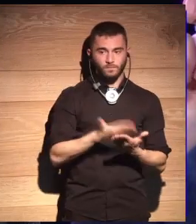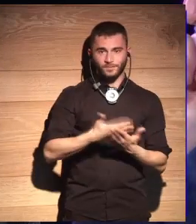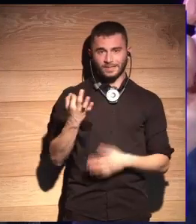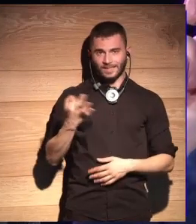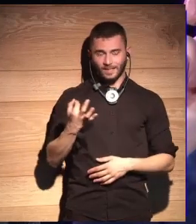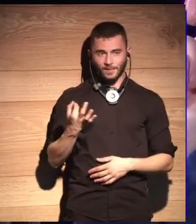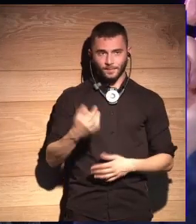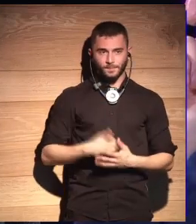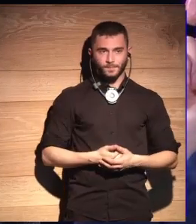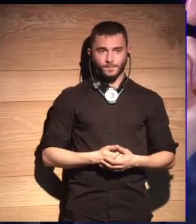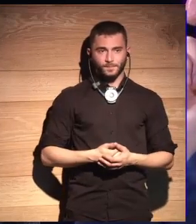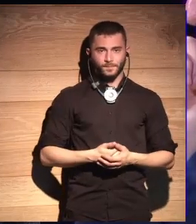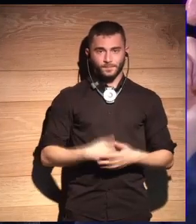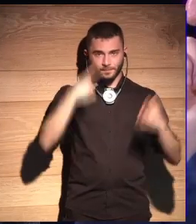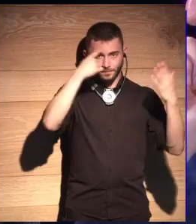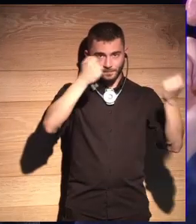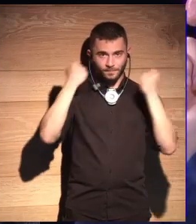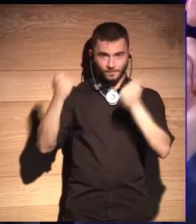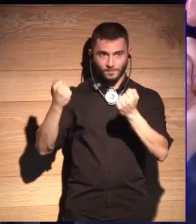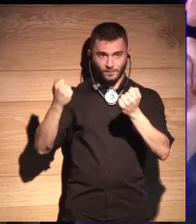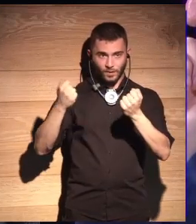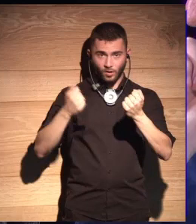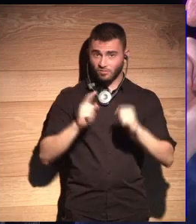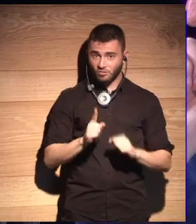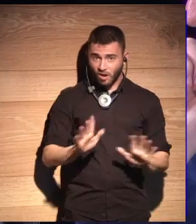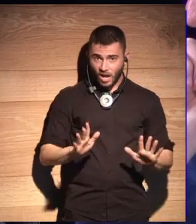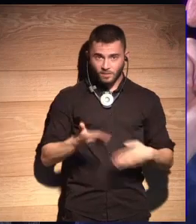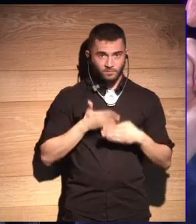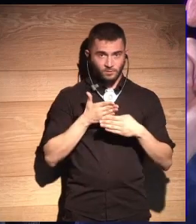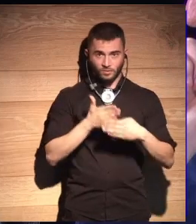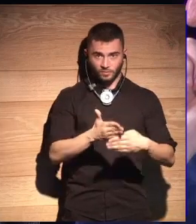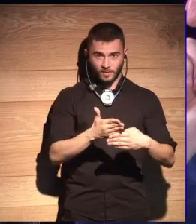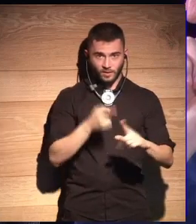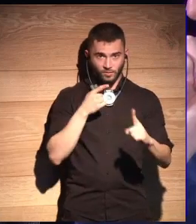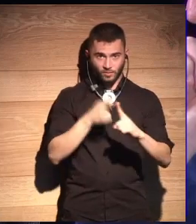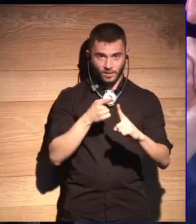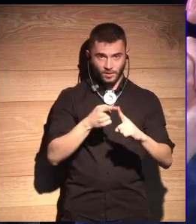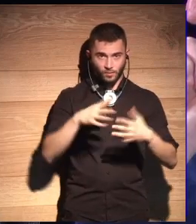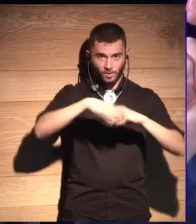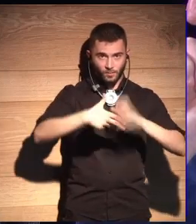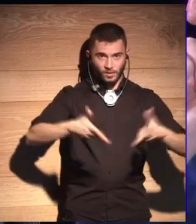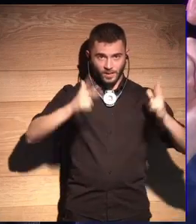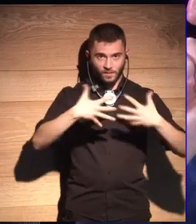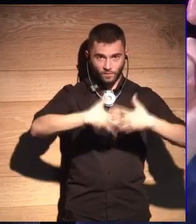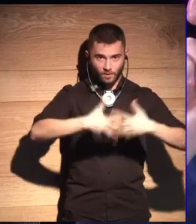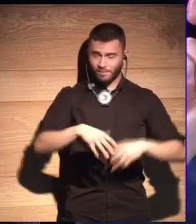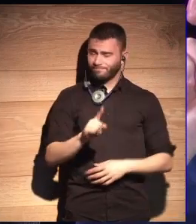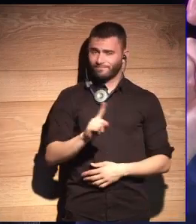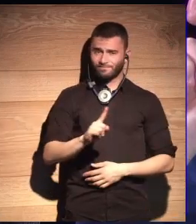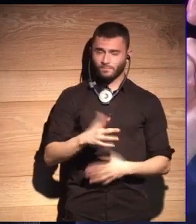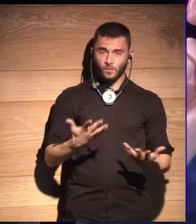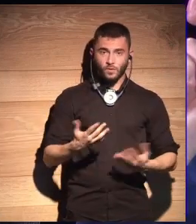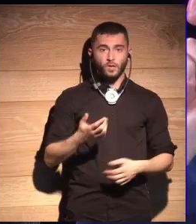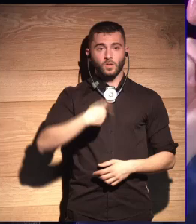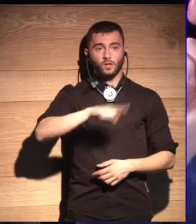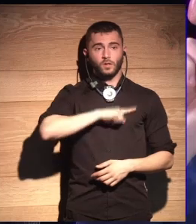logic comes to show that institutions on their own are not enough for democracies to work.